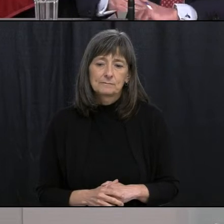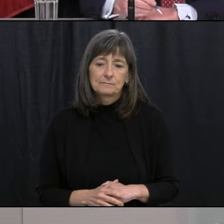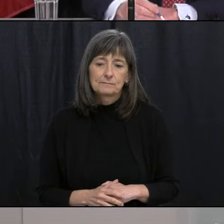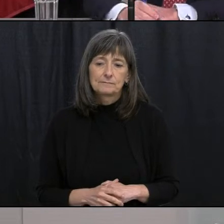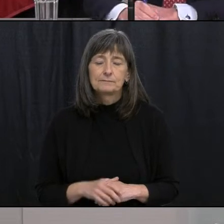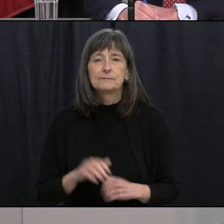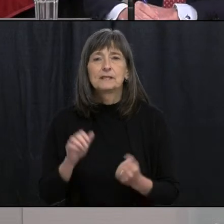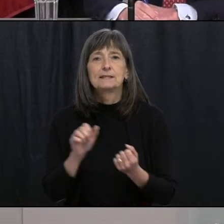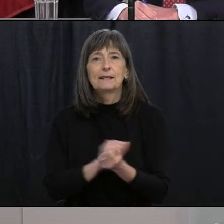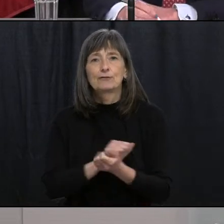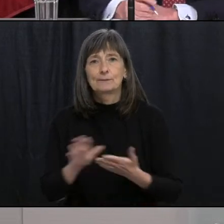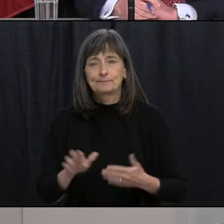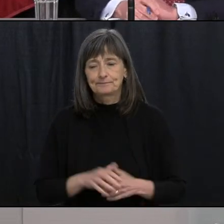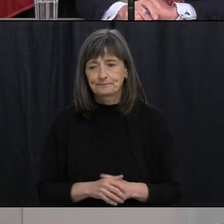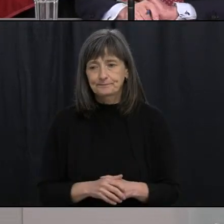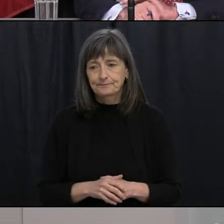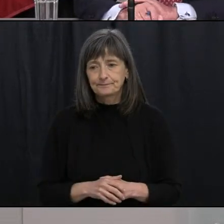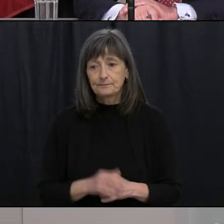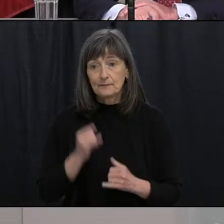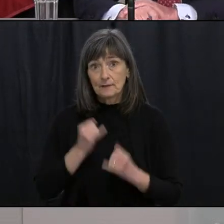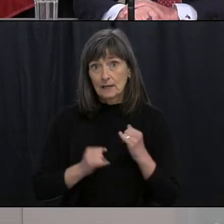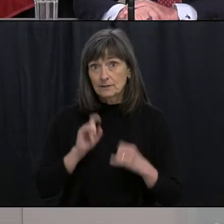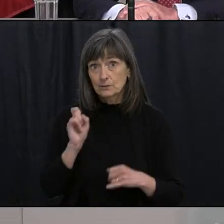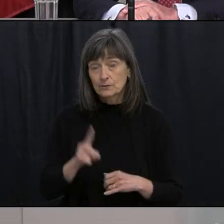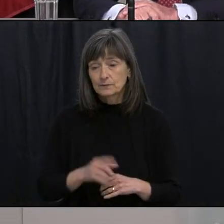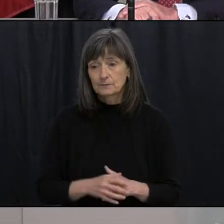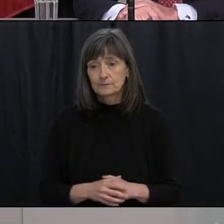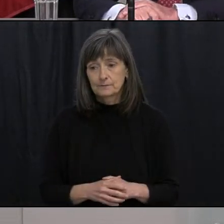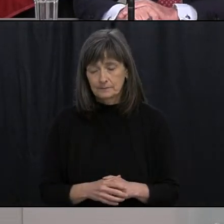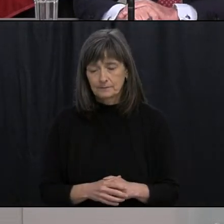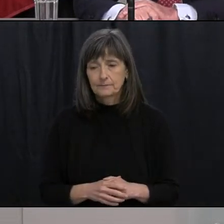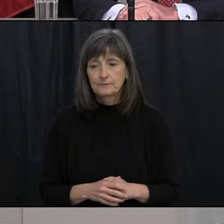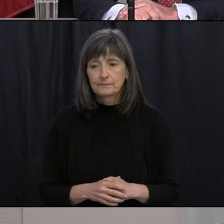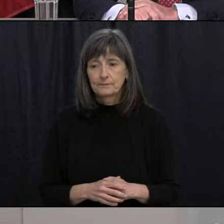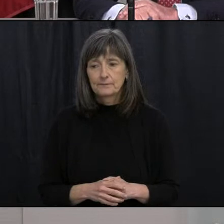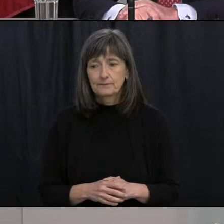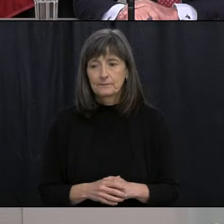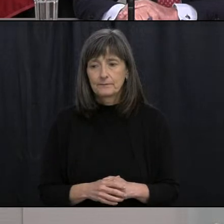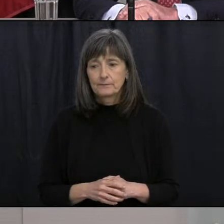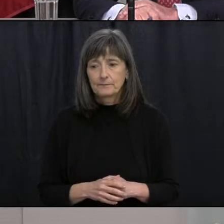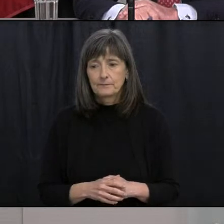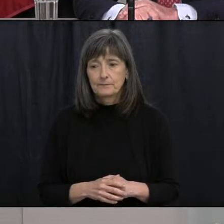Peter Jackson with the Telegram. Do you have a final question? I do.